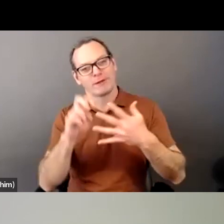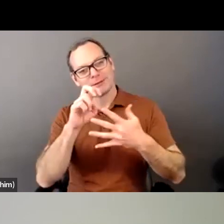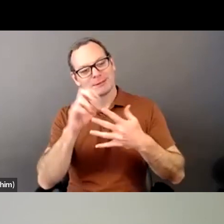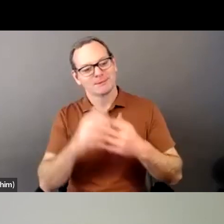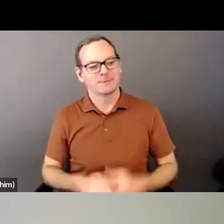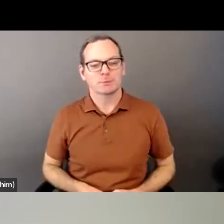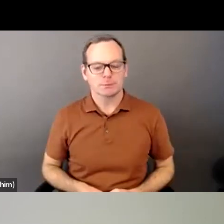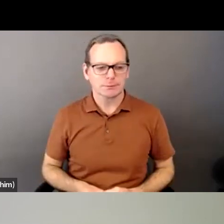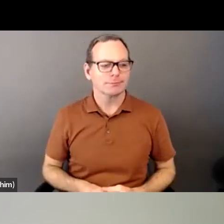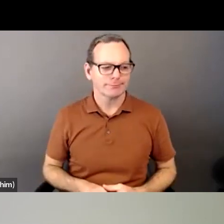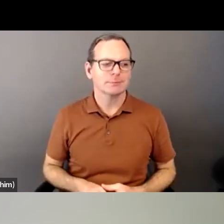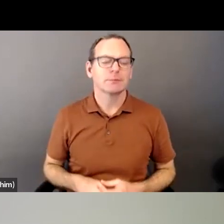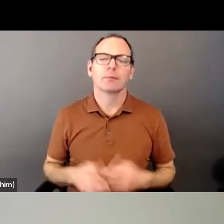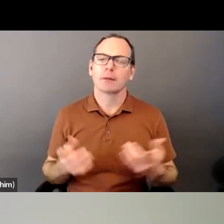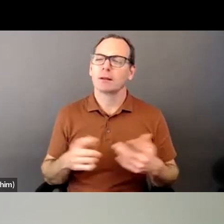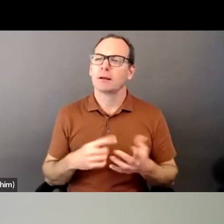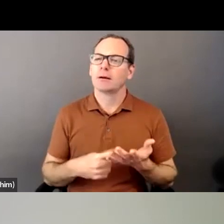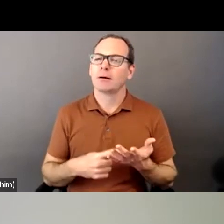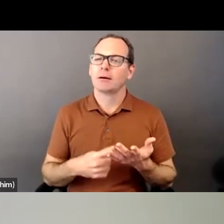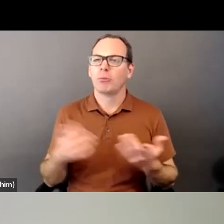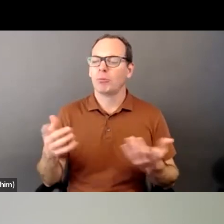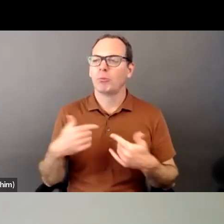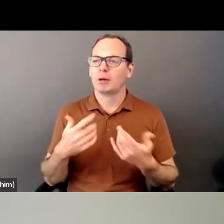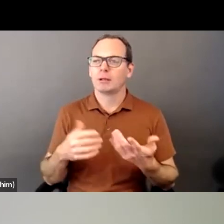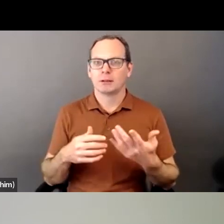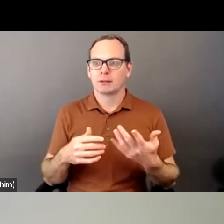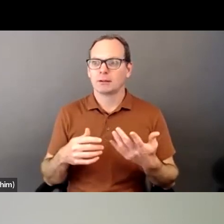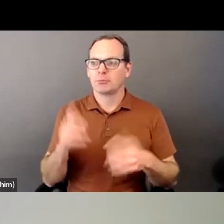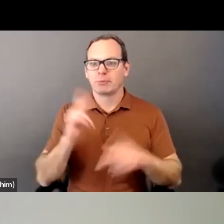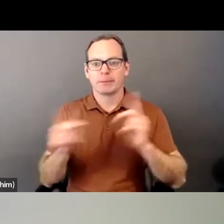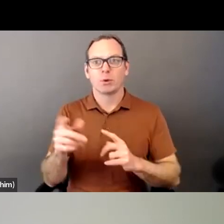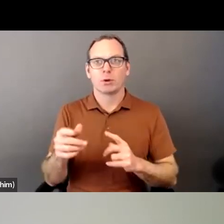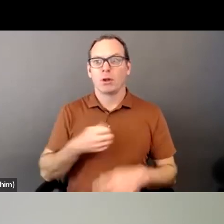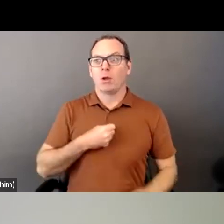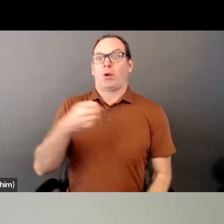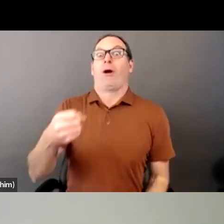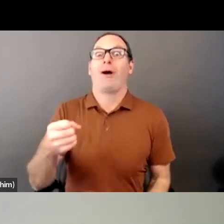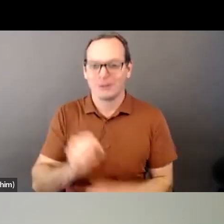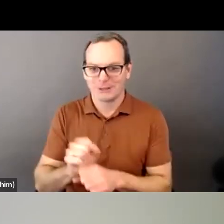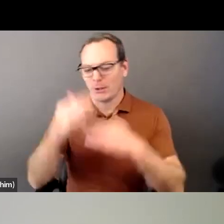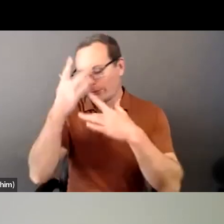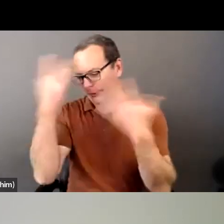picking up pace. We want more people to start divulging into career advancement and thinking about what the next steps of